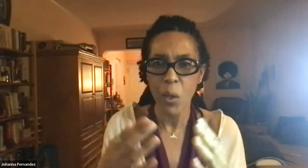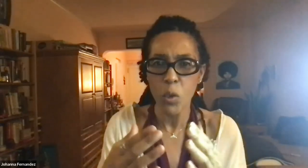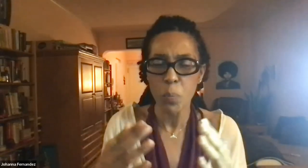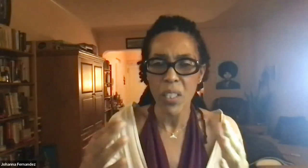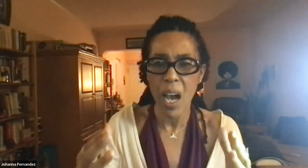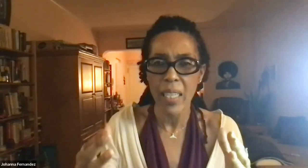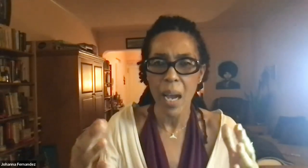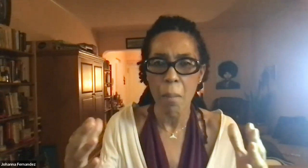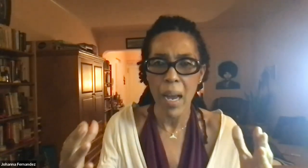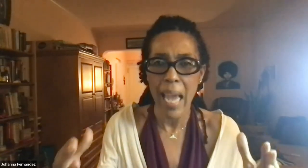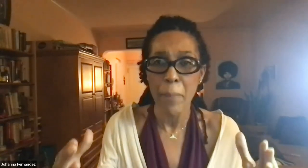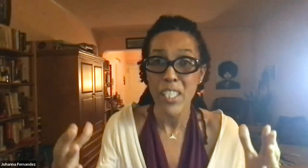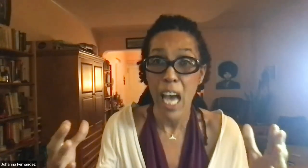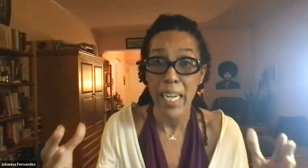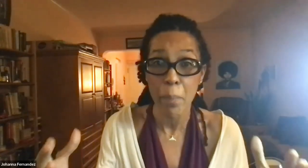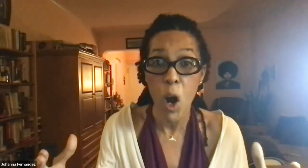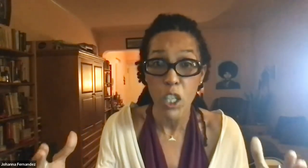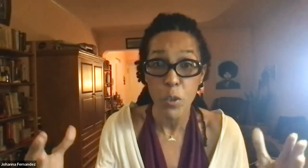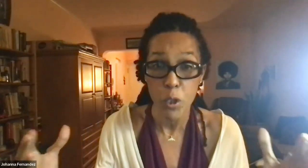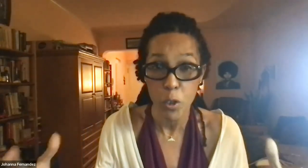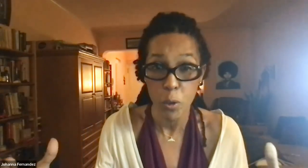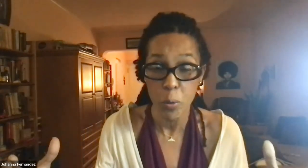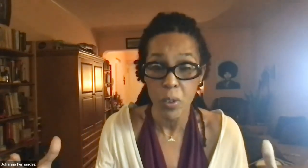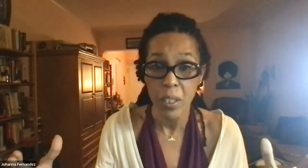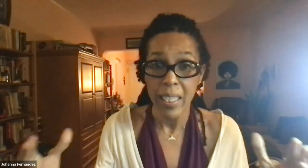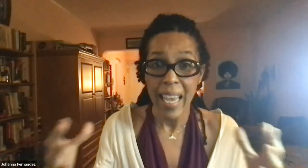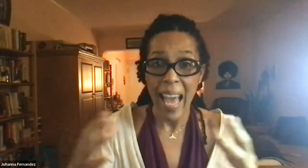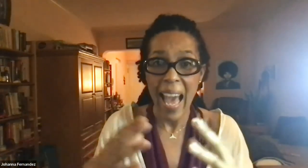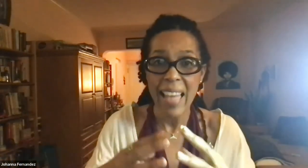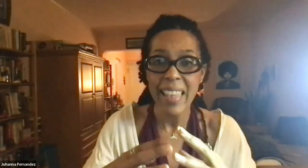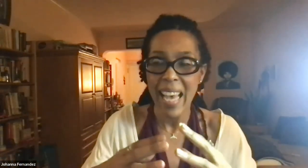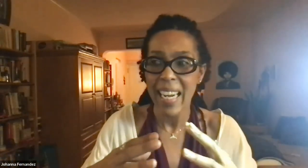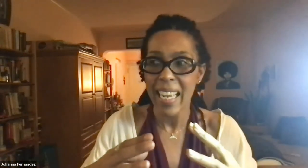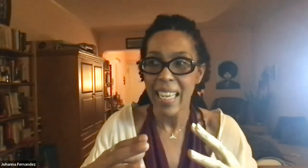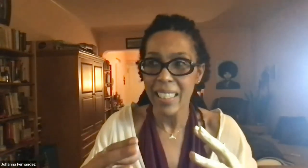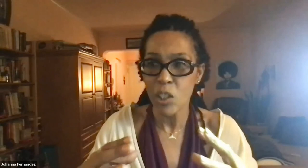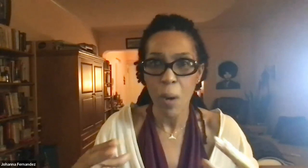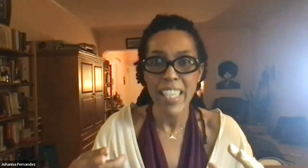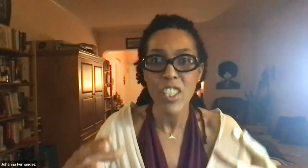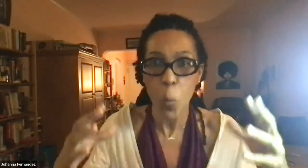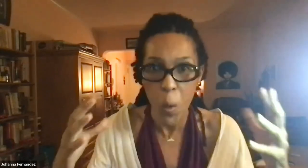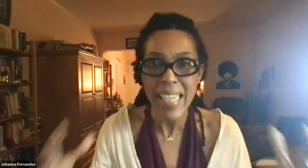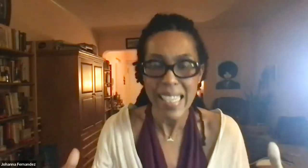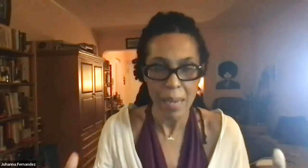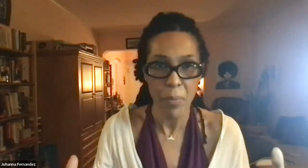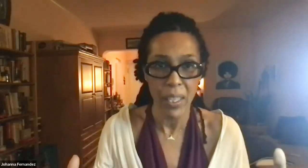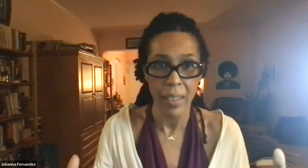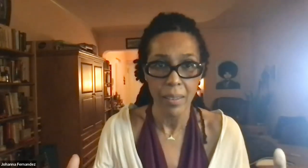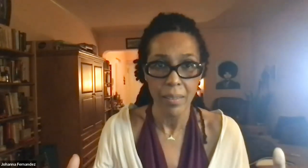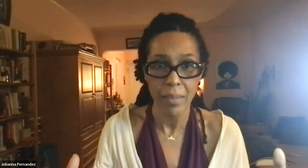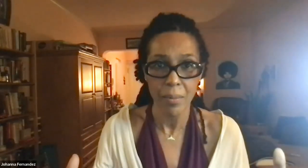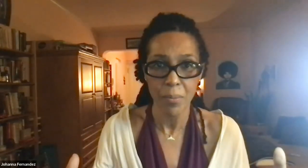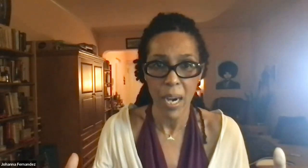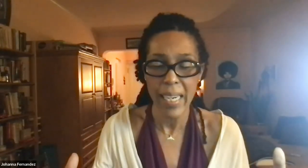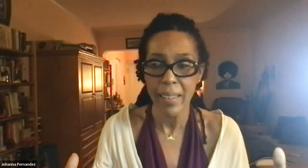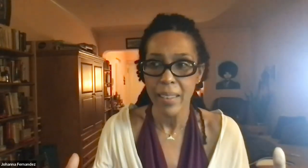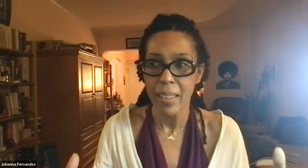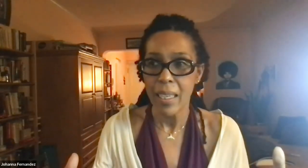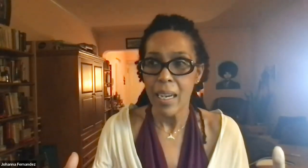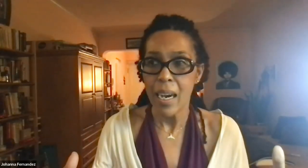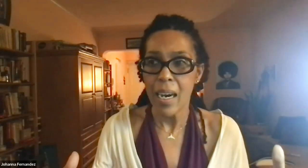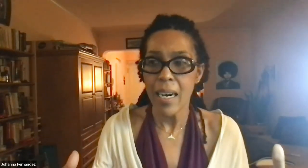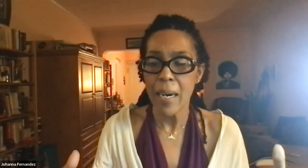that goes beyond an episodic march or two, and that tries to win something,